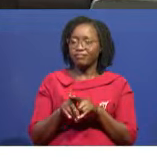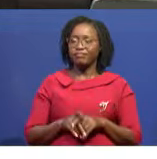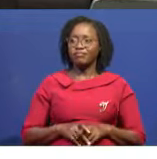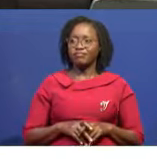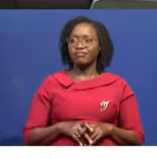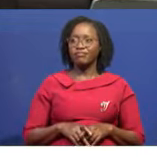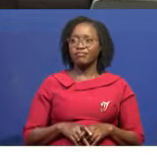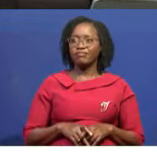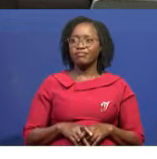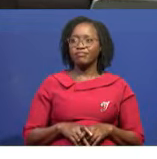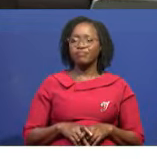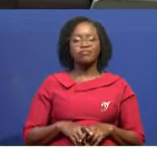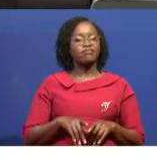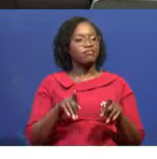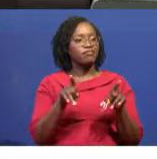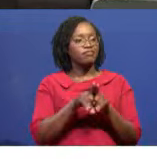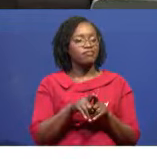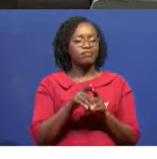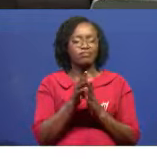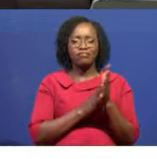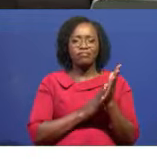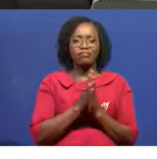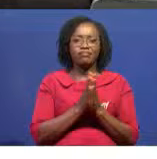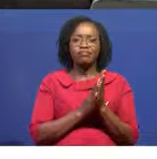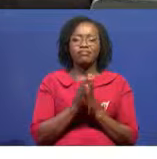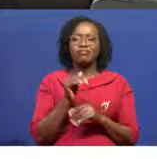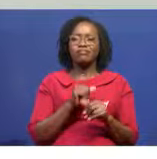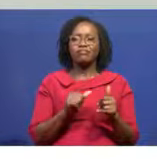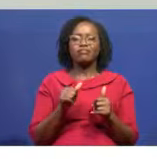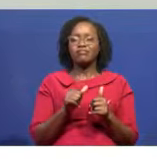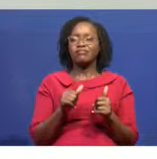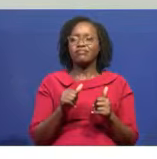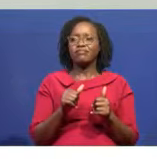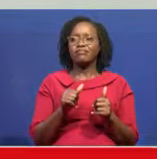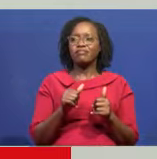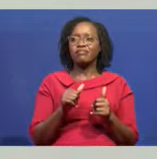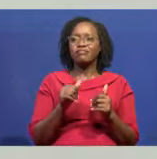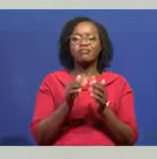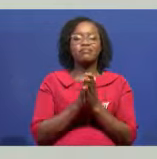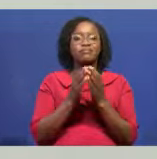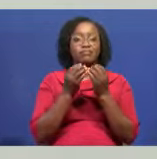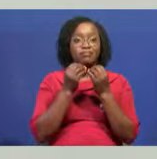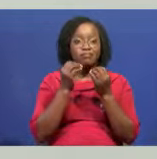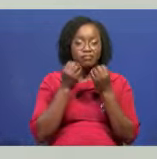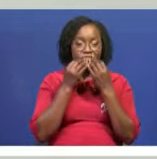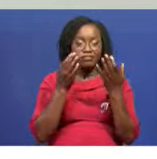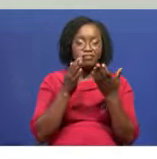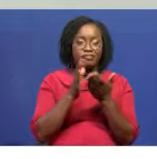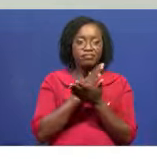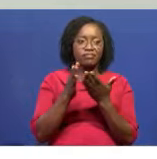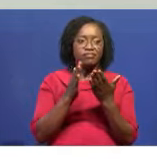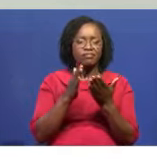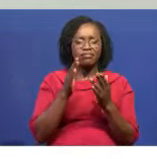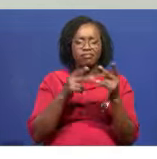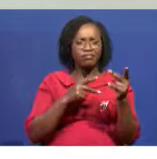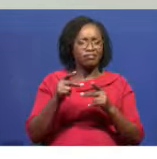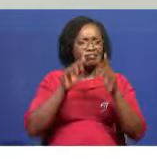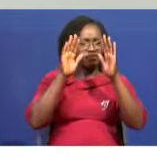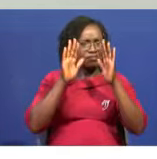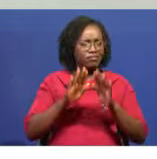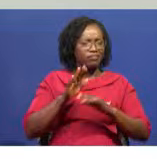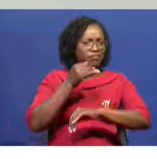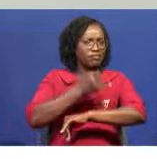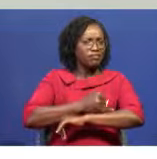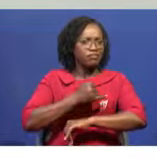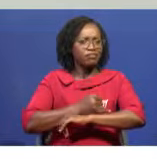them. Also, yesterday you talked passionately about whistleblowers. We do know how integral they have been, not only to the various institutions they